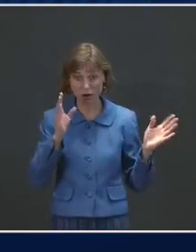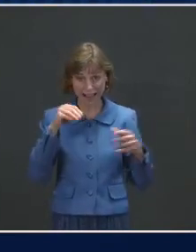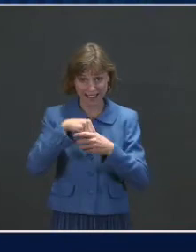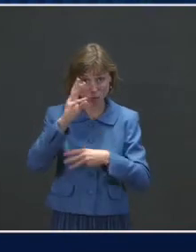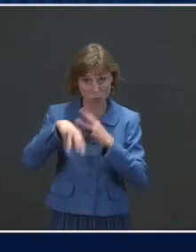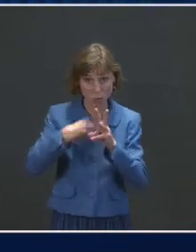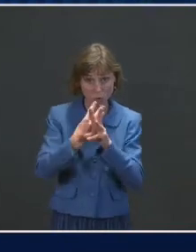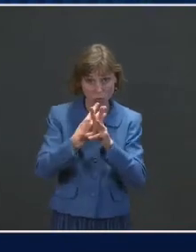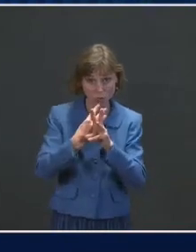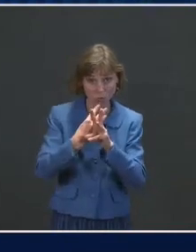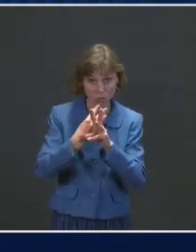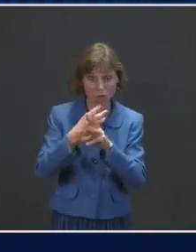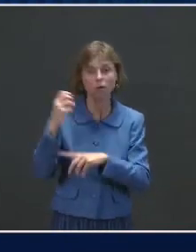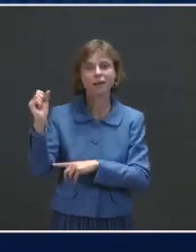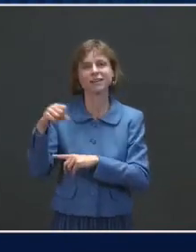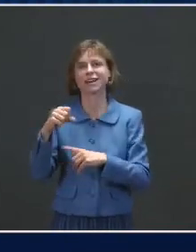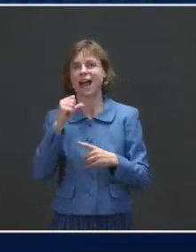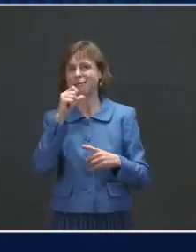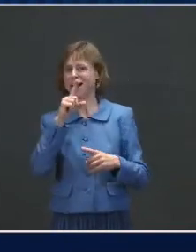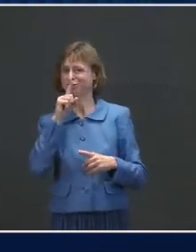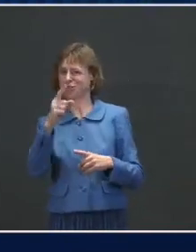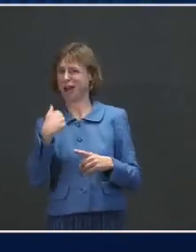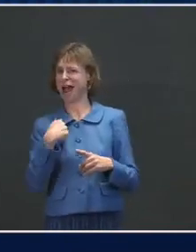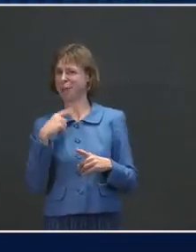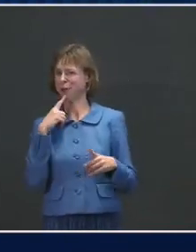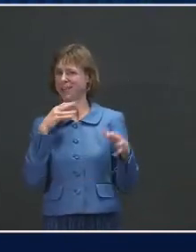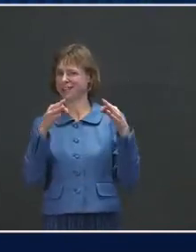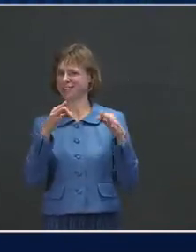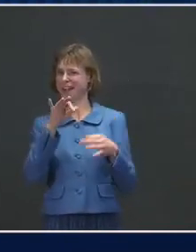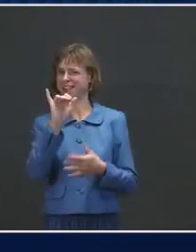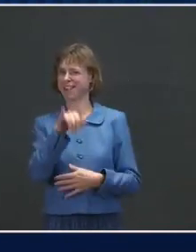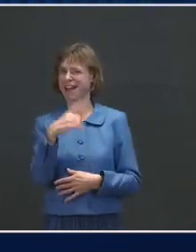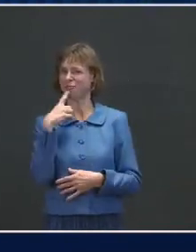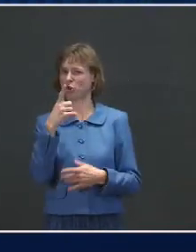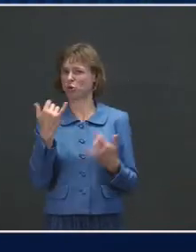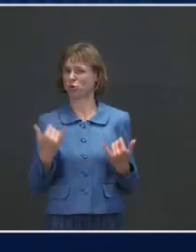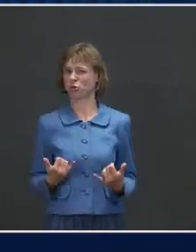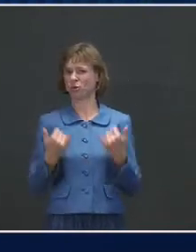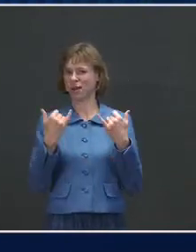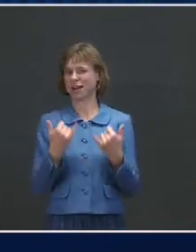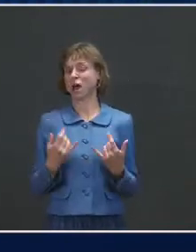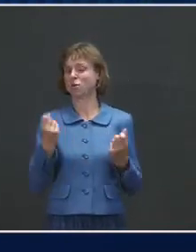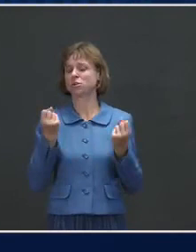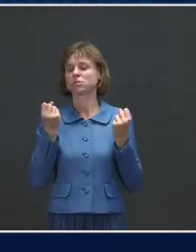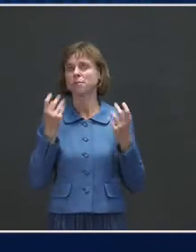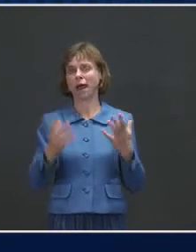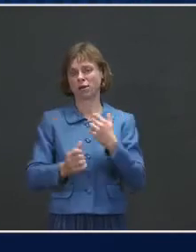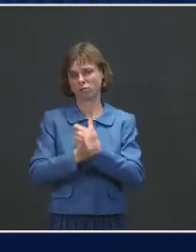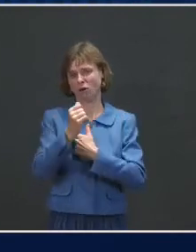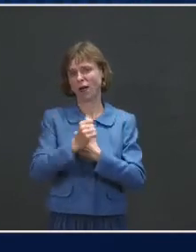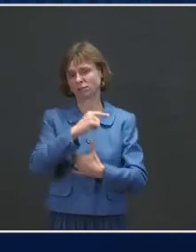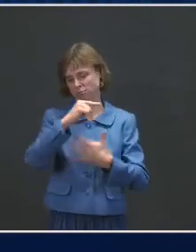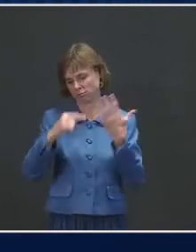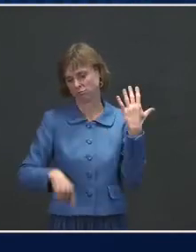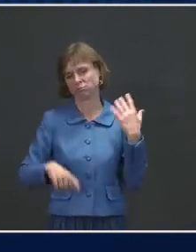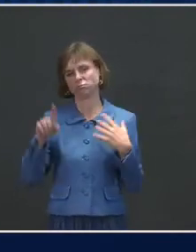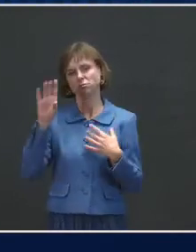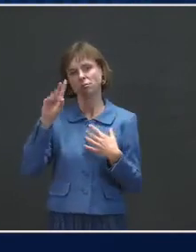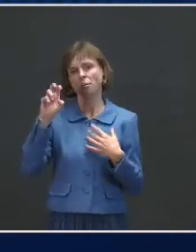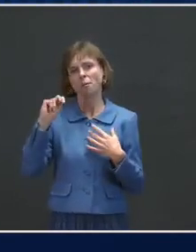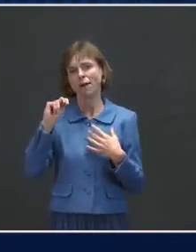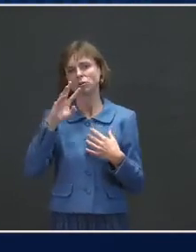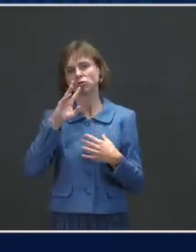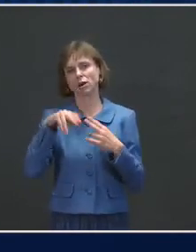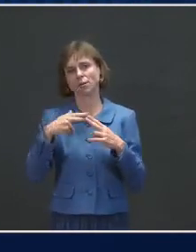Yes. Well, I'm not sure I'm going to define that for you in this moment. There are a range of threats that he's talked about in the past,